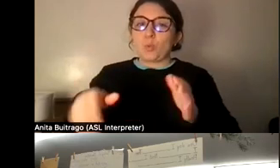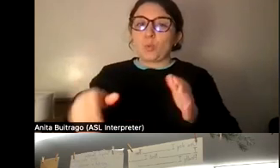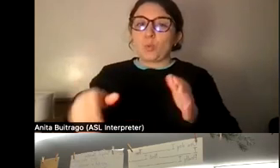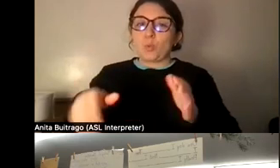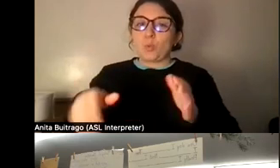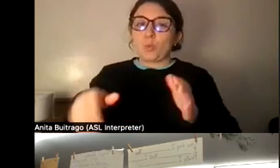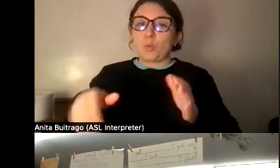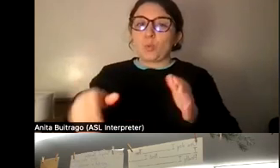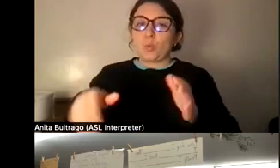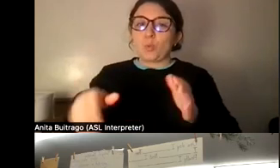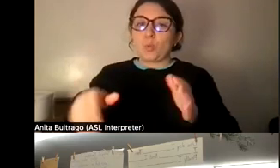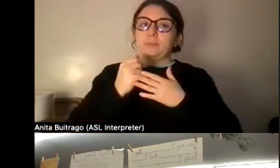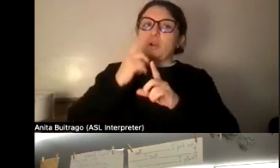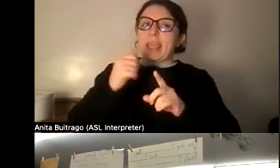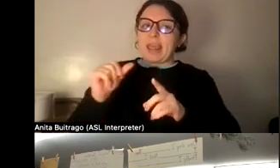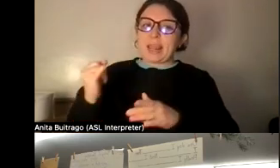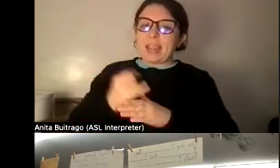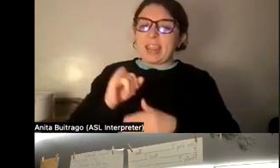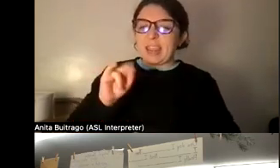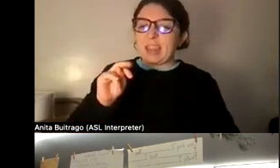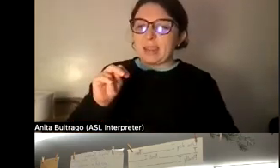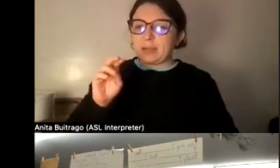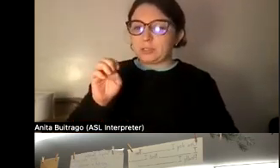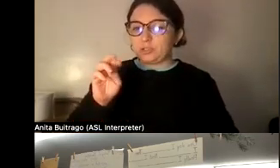noticing who's getting it, who just needs a little extra